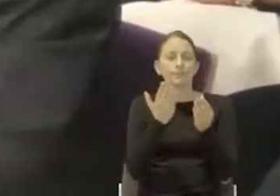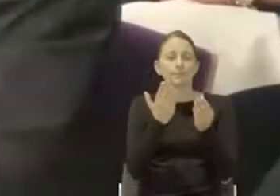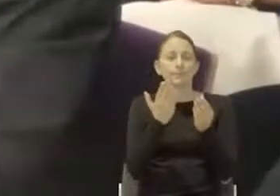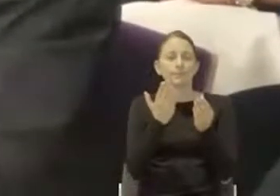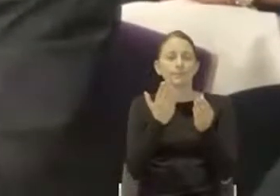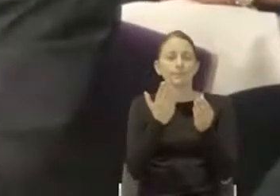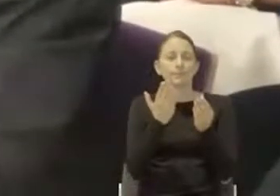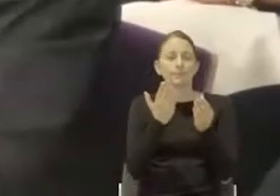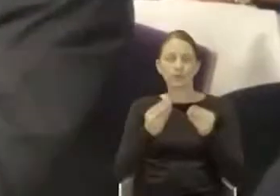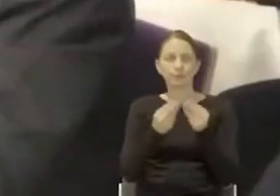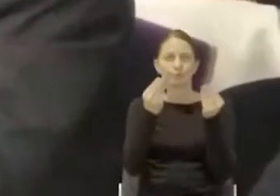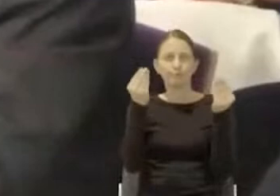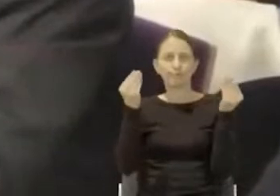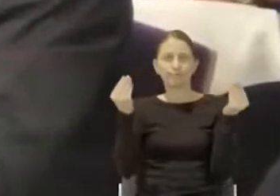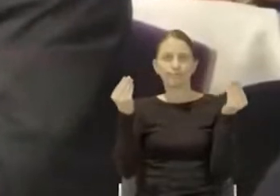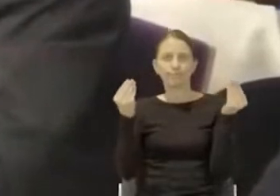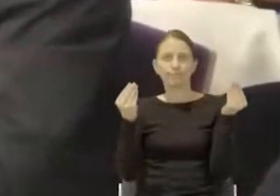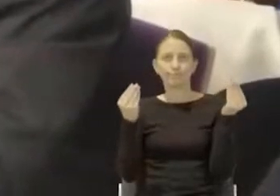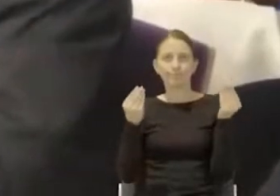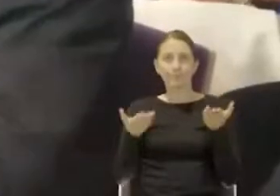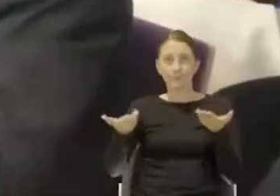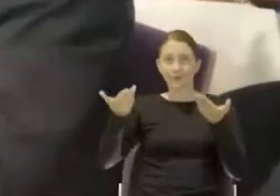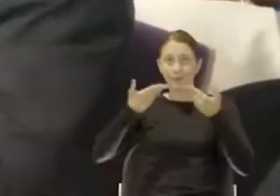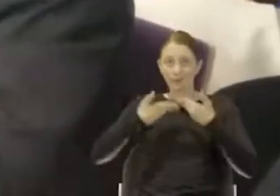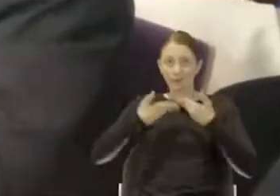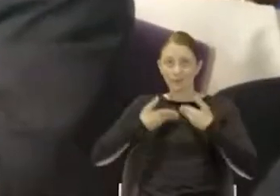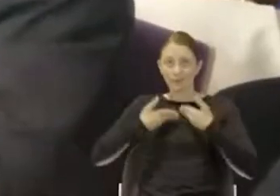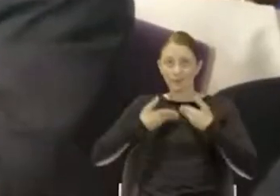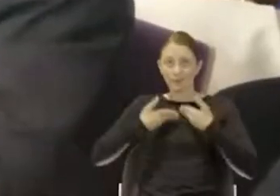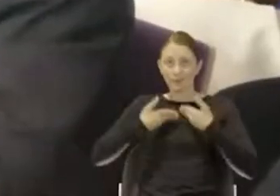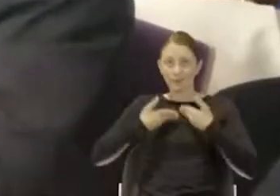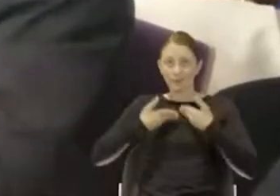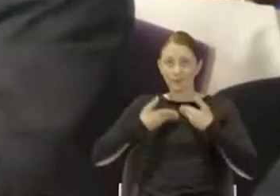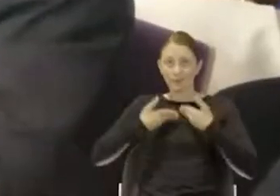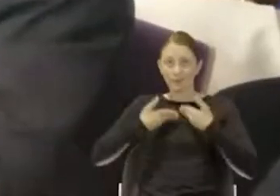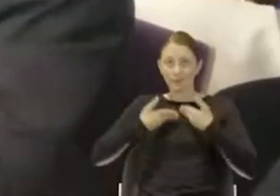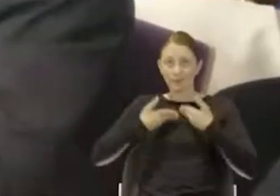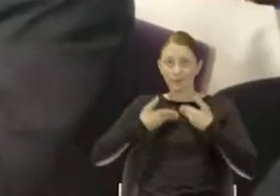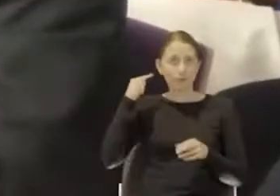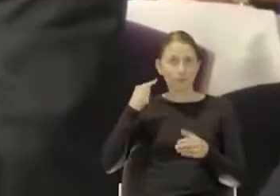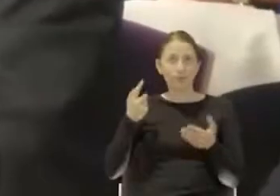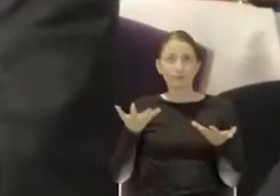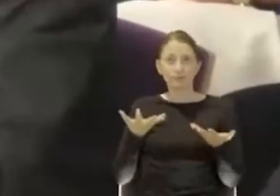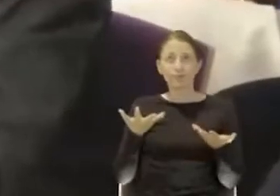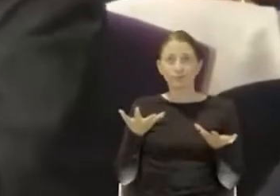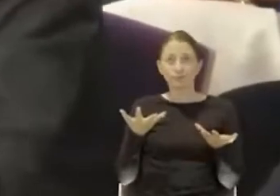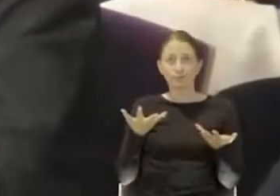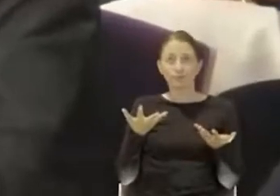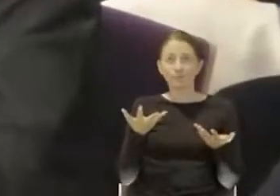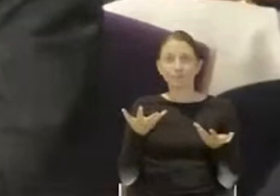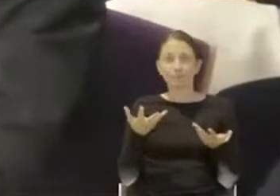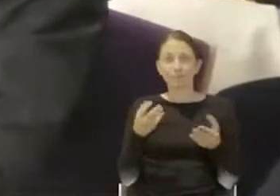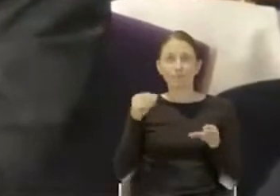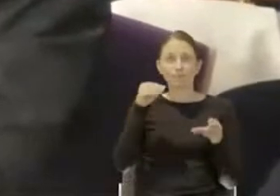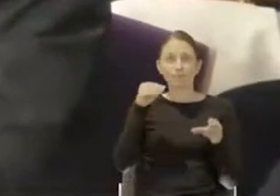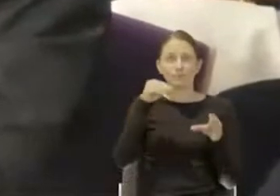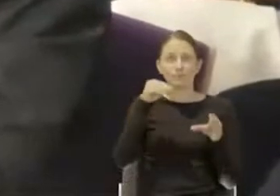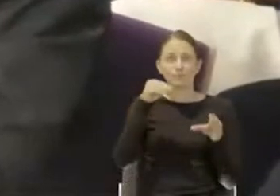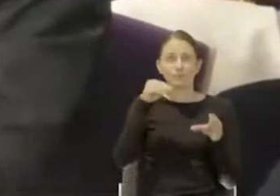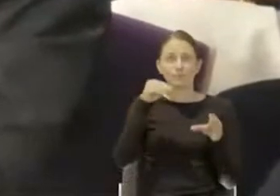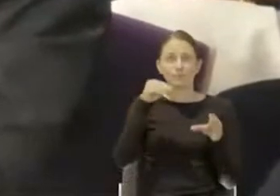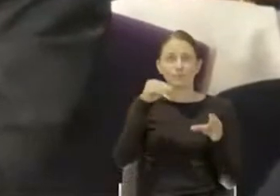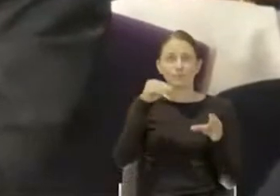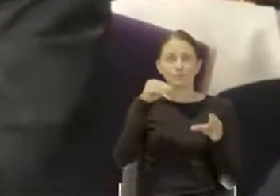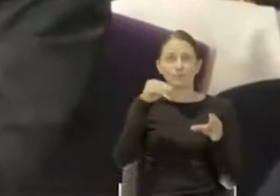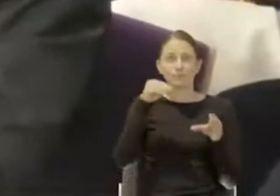importance for my country. Azerbaijan is among few countries in the world that has submitted 3 voluntary national reviews on the